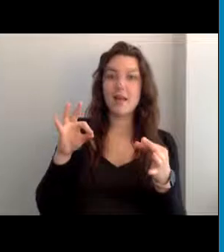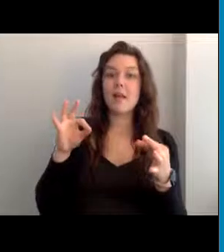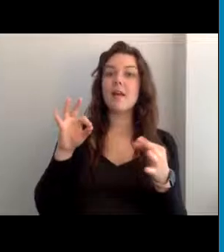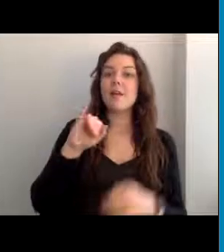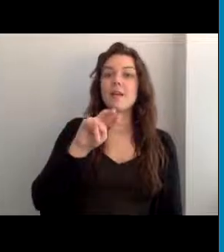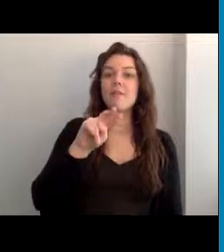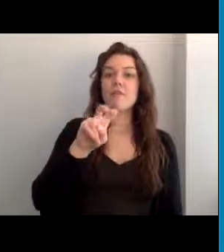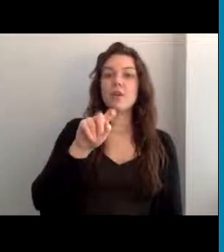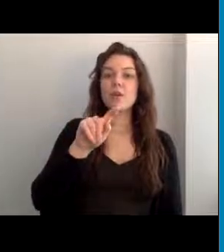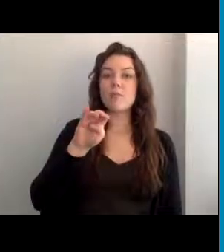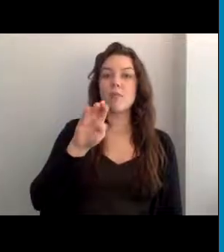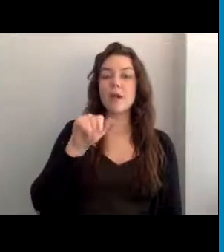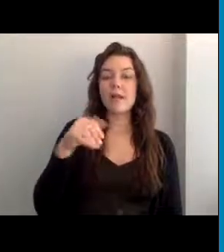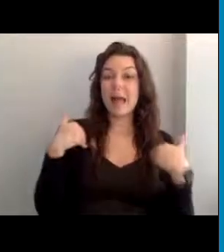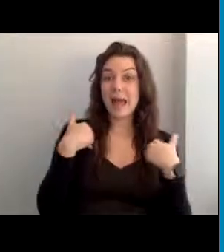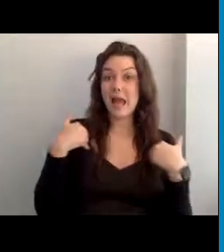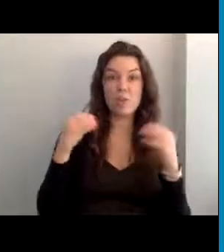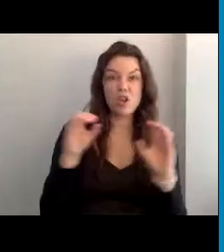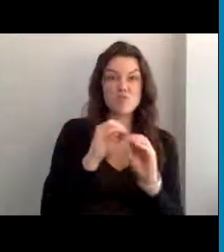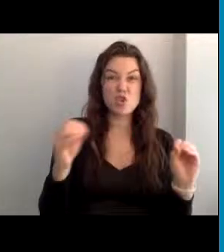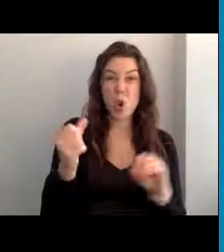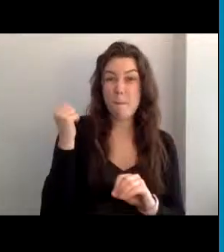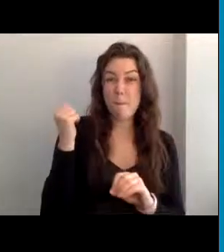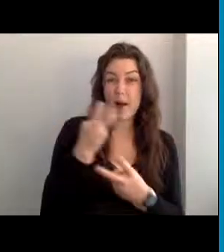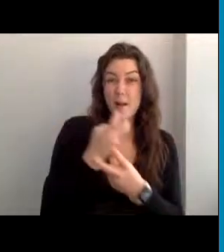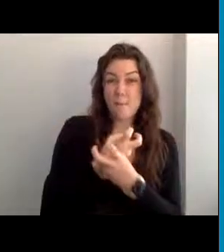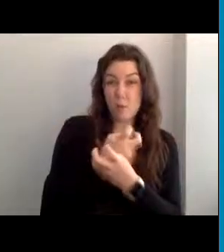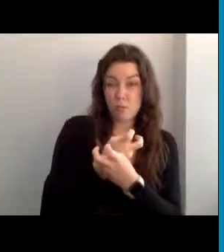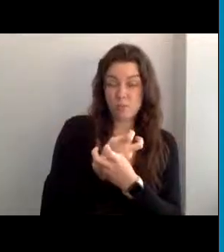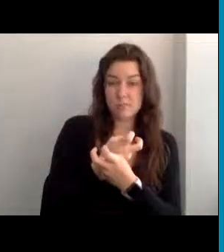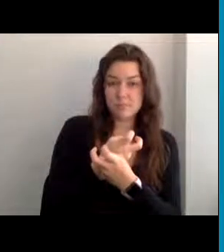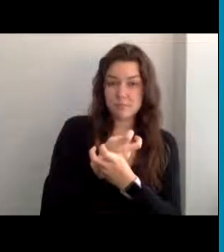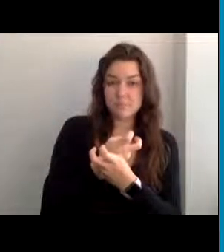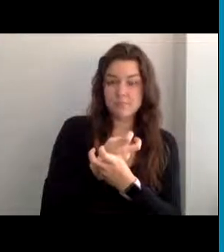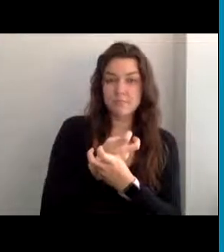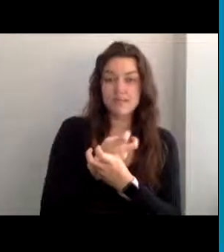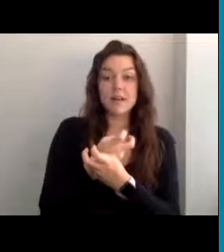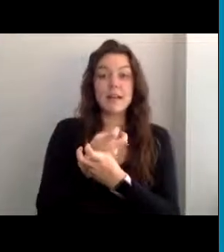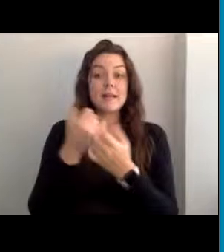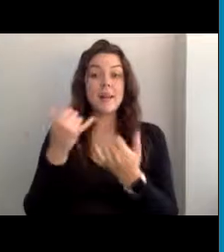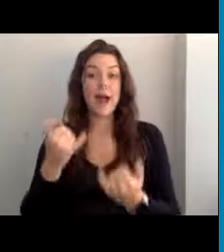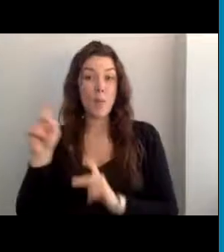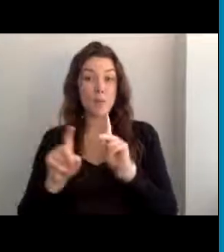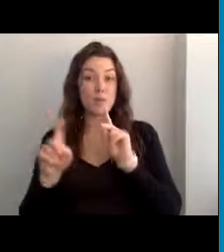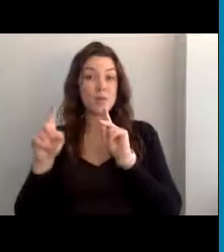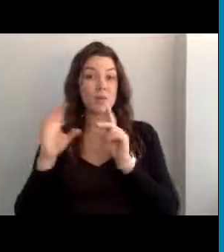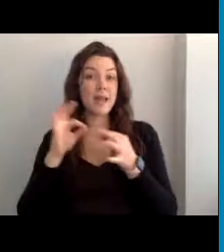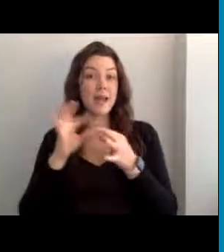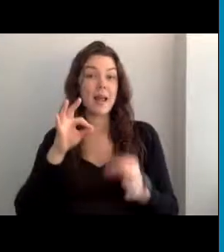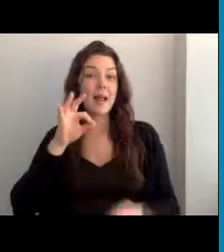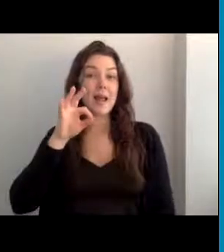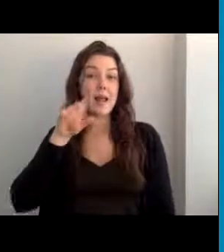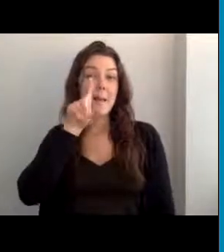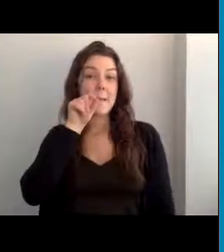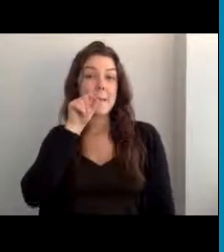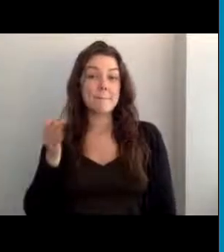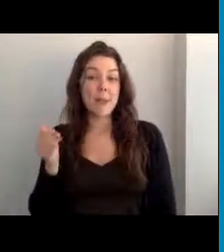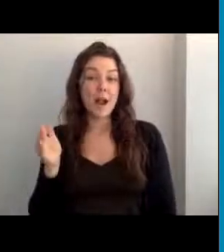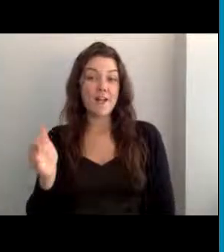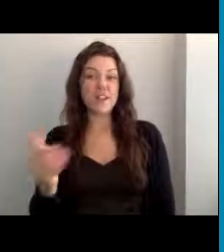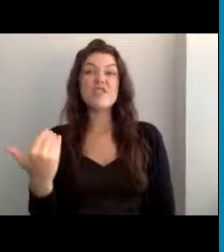a backbone. So everybody is now saying parrotfish has a backbone, so they are